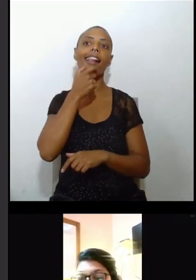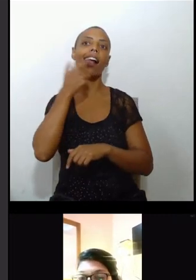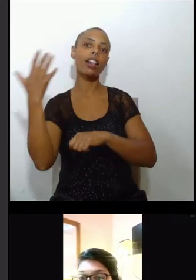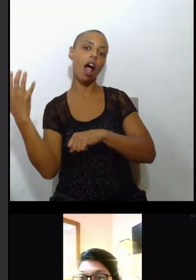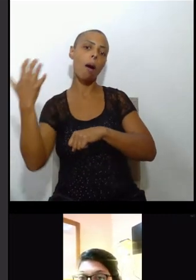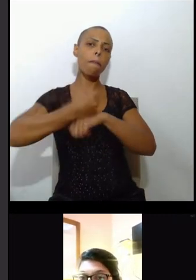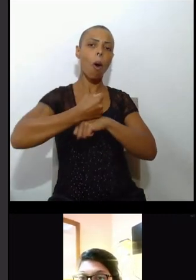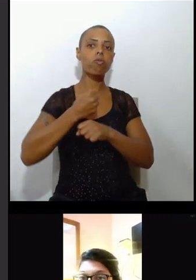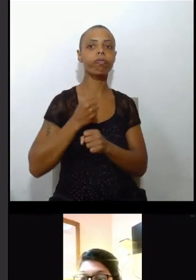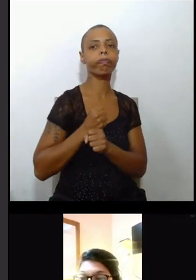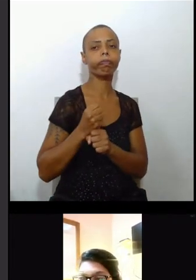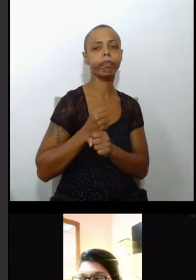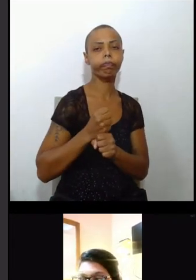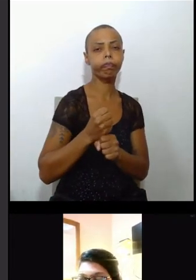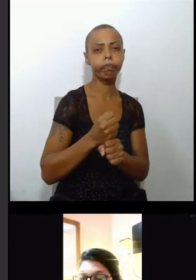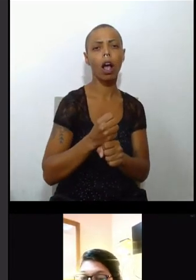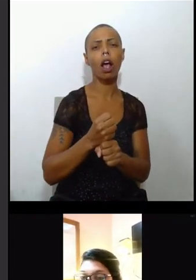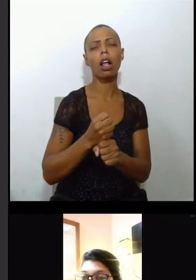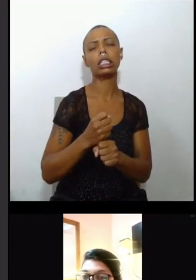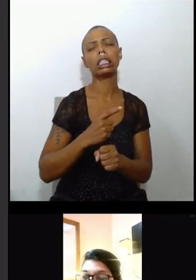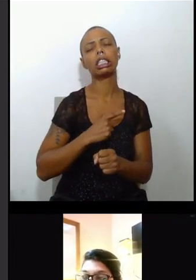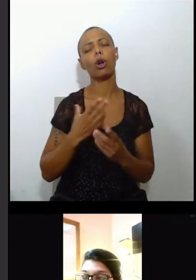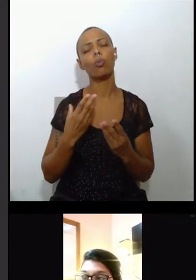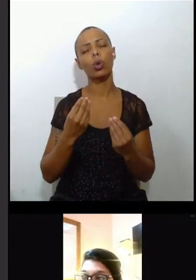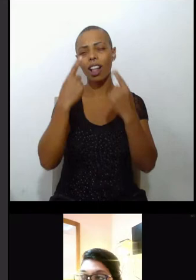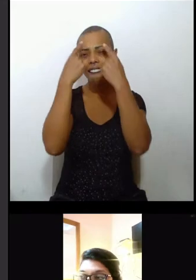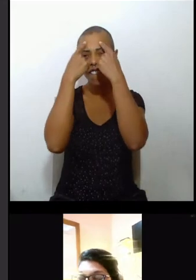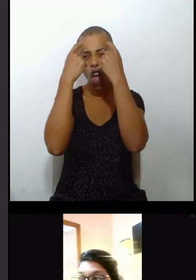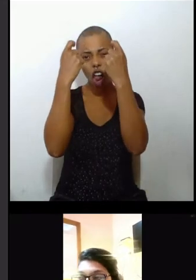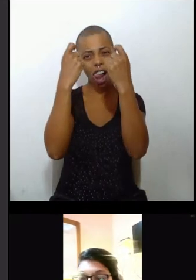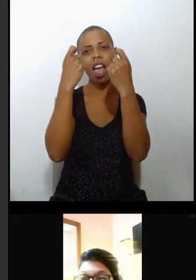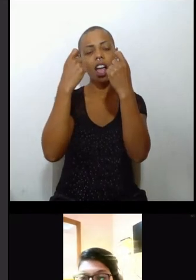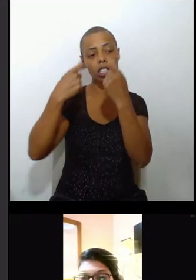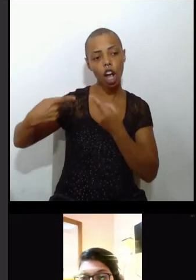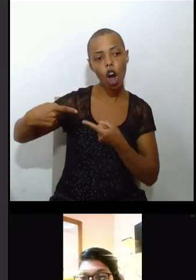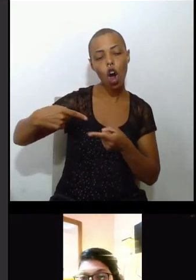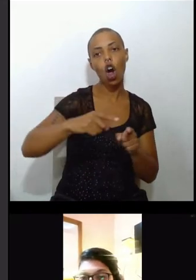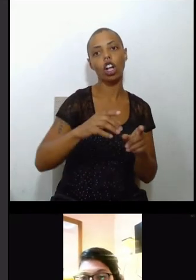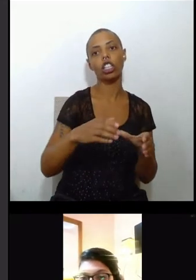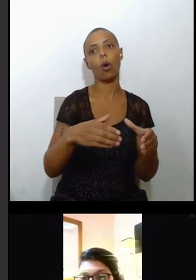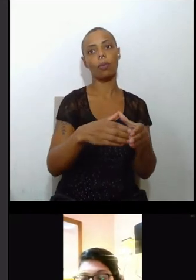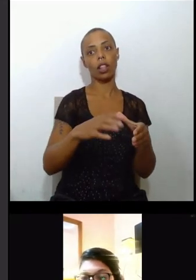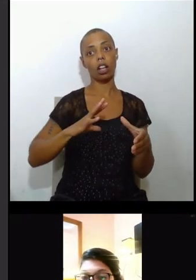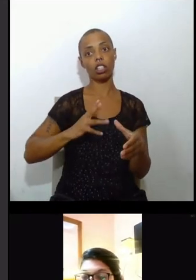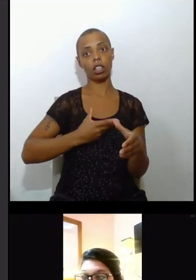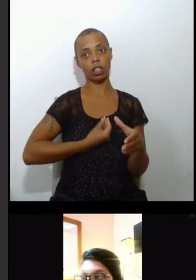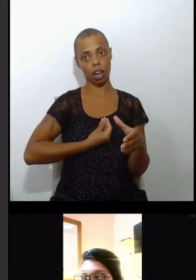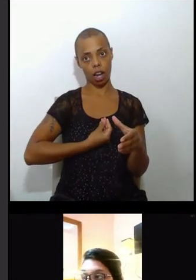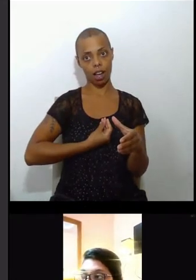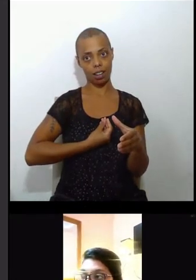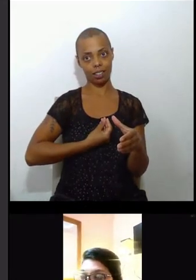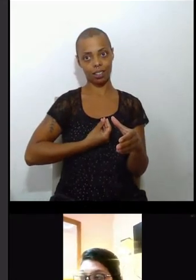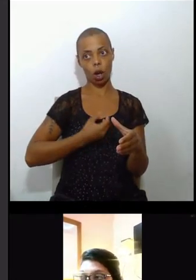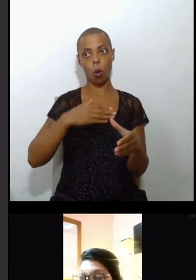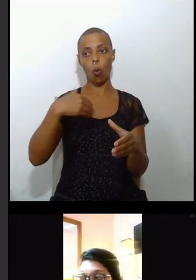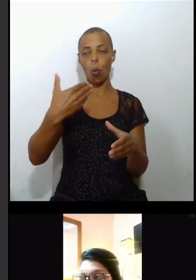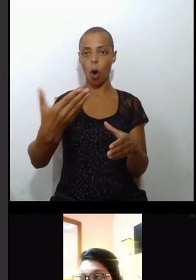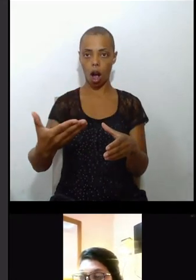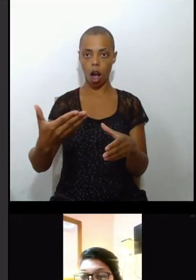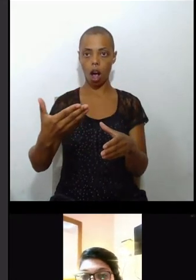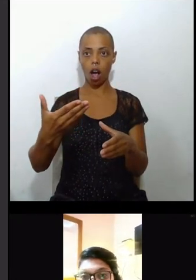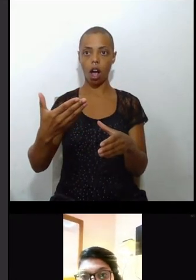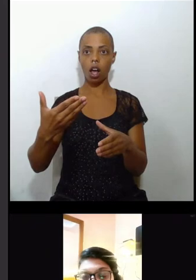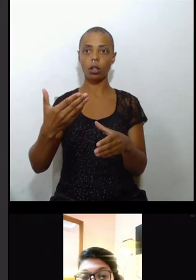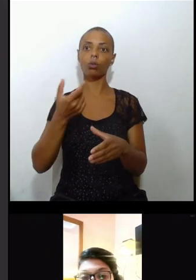after the britishers uh came to India before the britishers uh came to India the